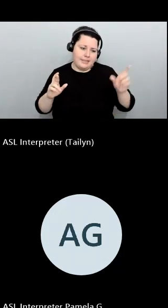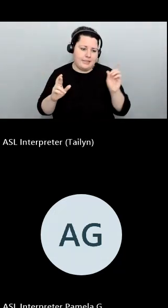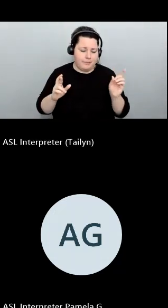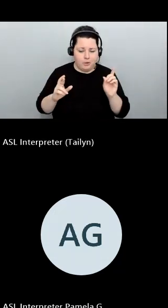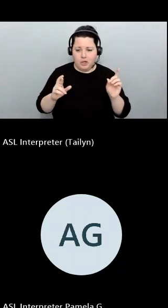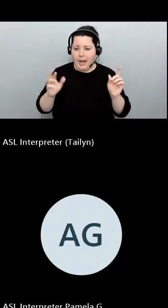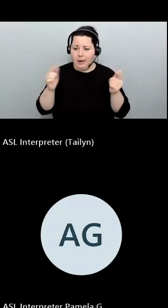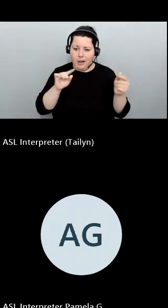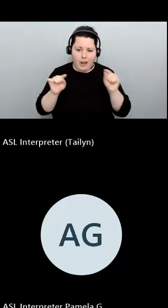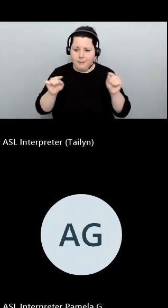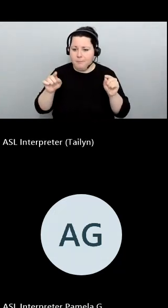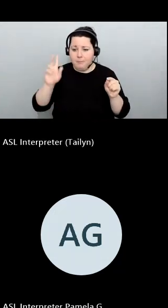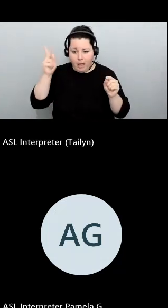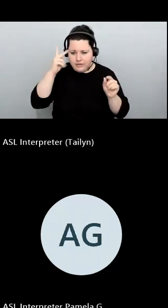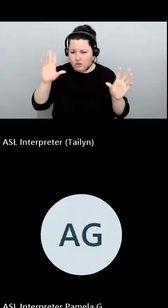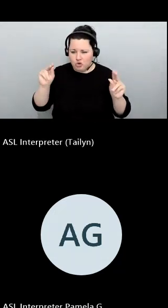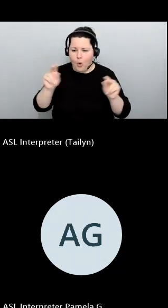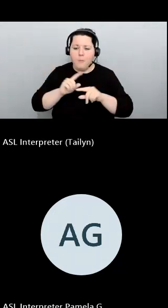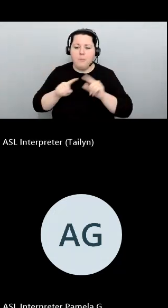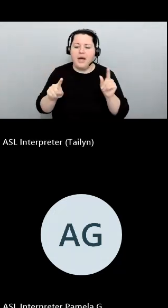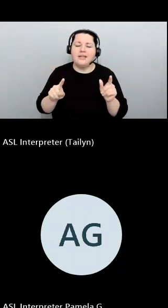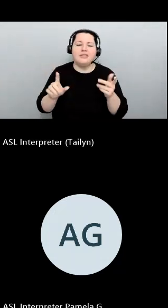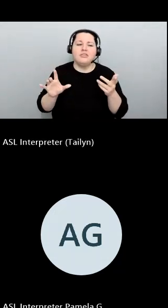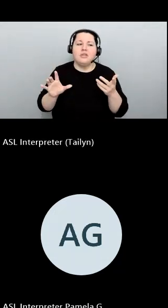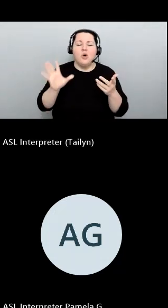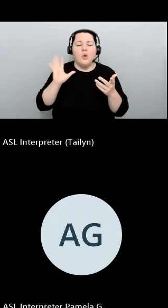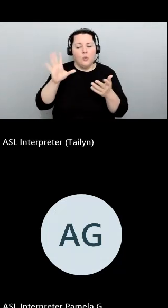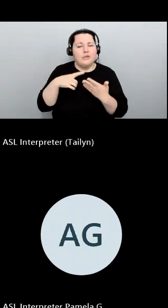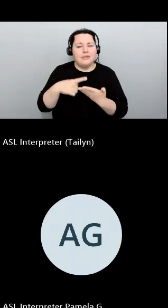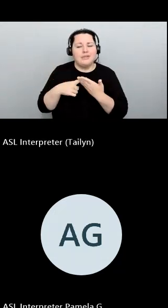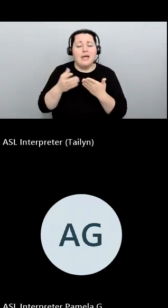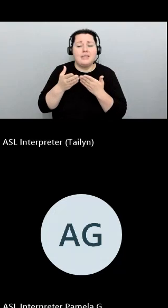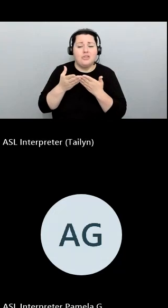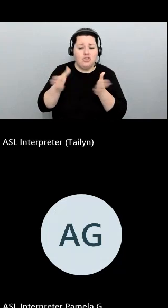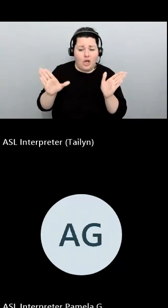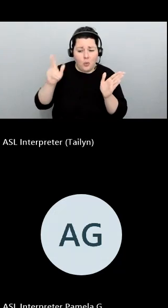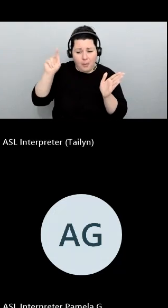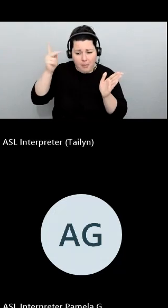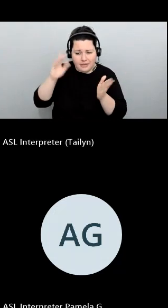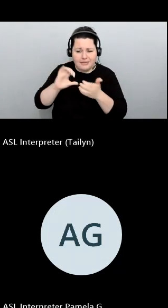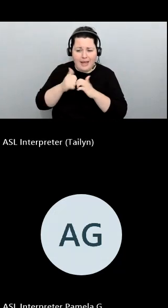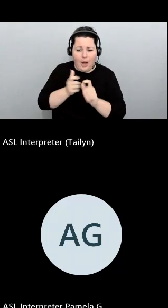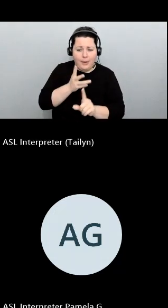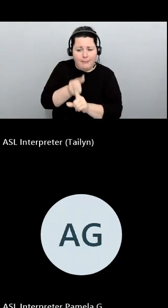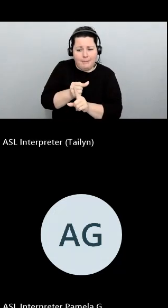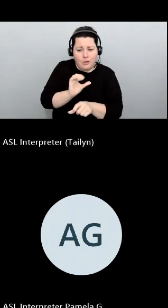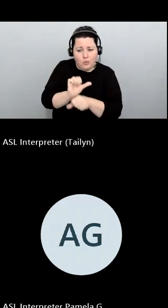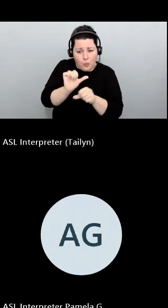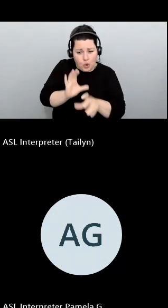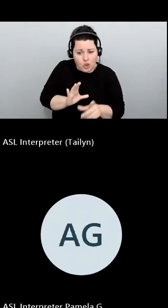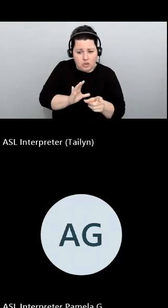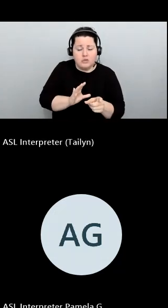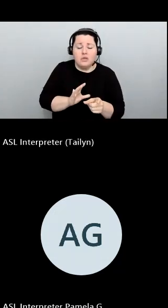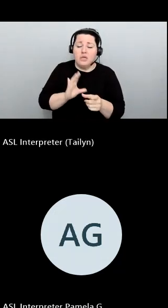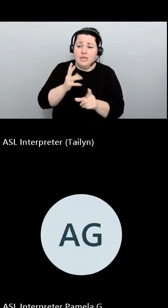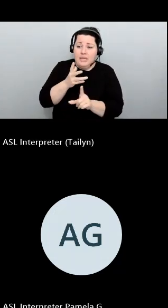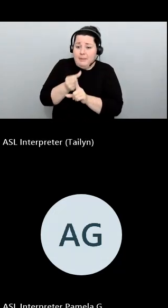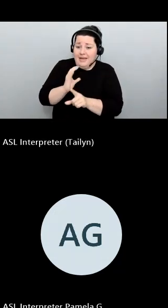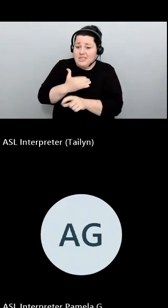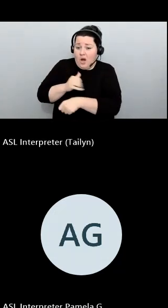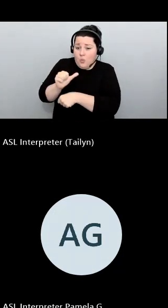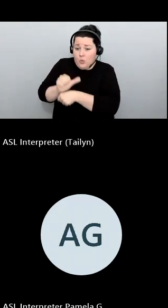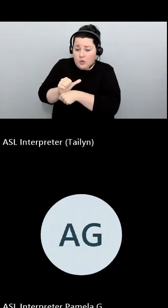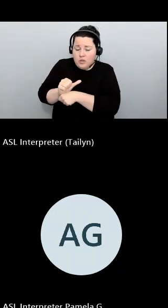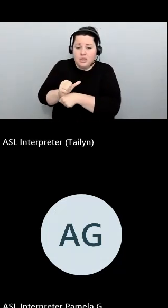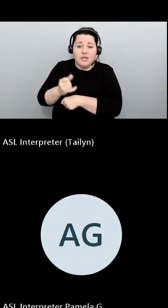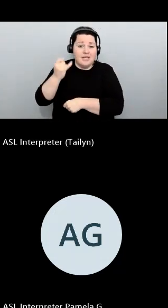how politics in general impacts us as workers, impacts the work we do. And if we don't do